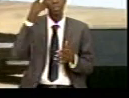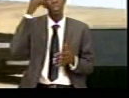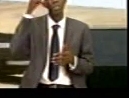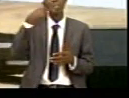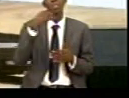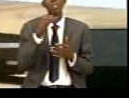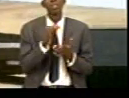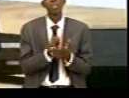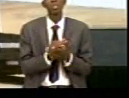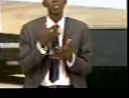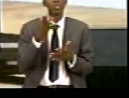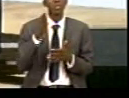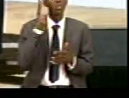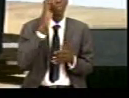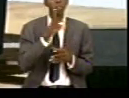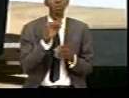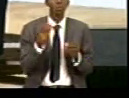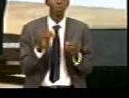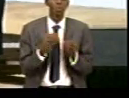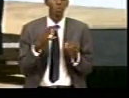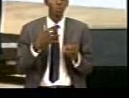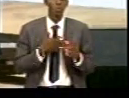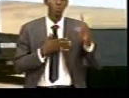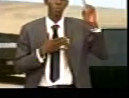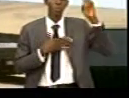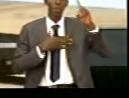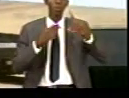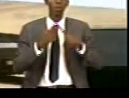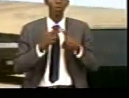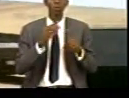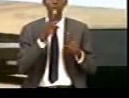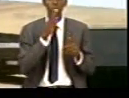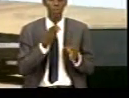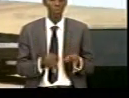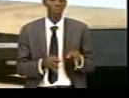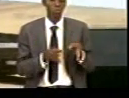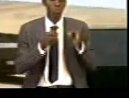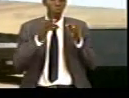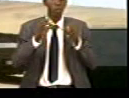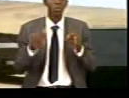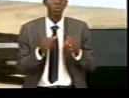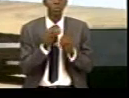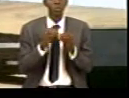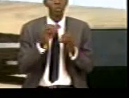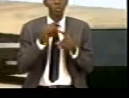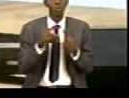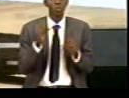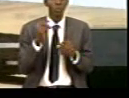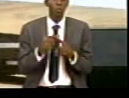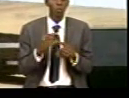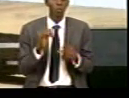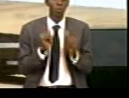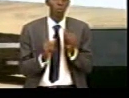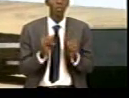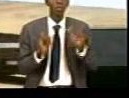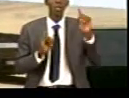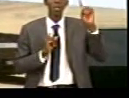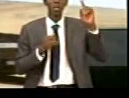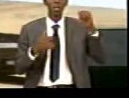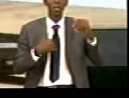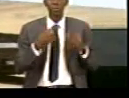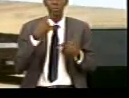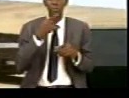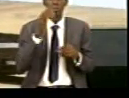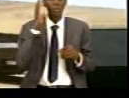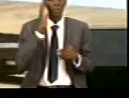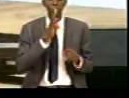anymore. But the word which I have spoken shall be done, says the